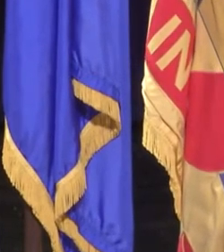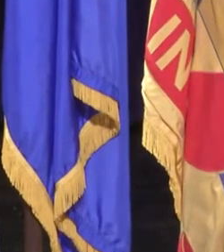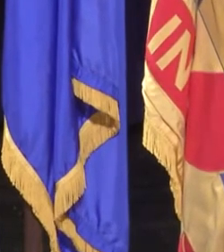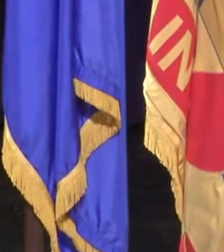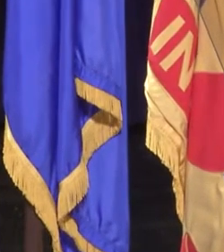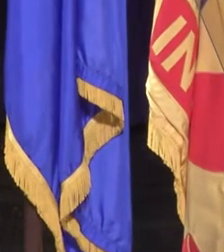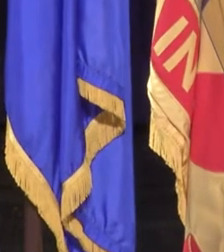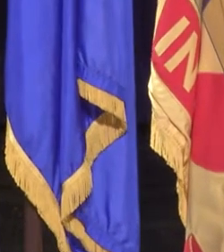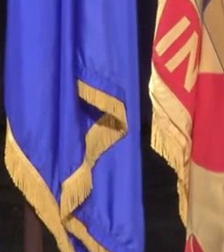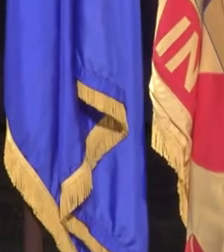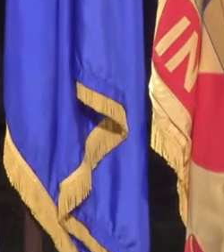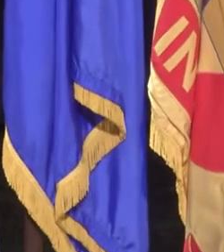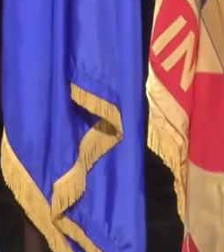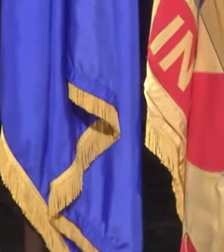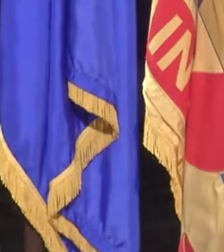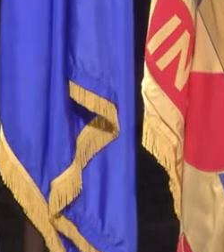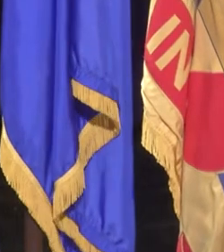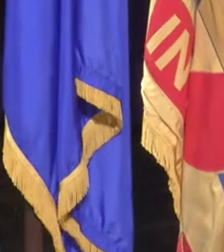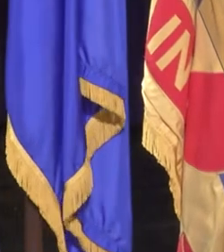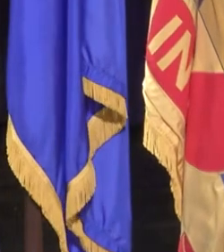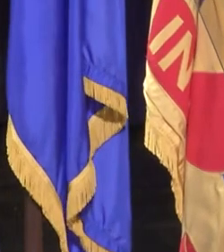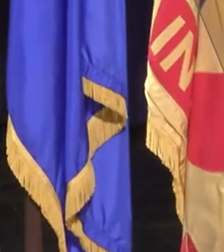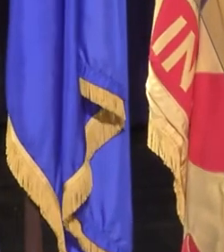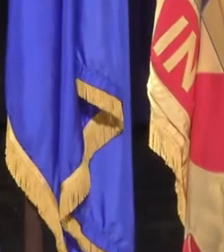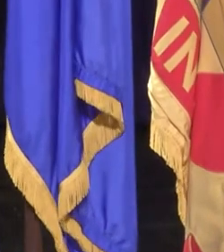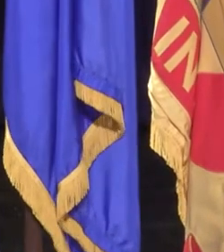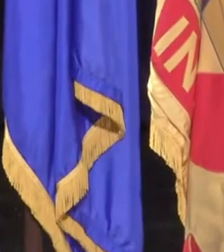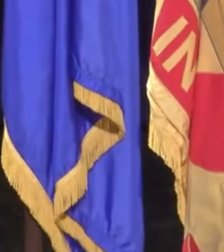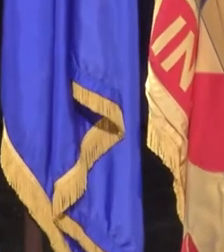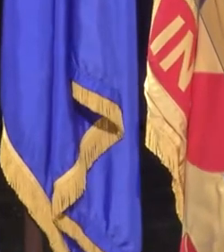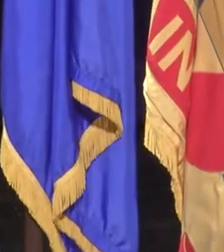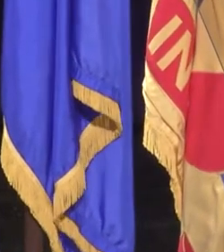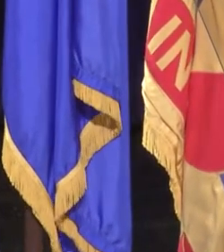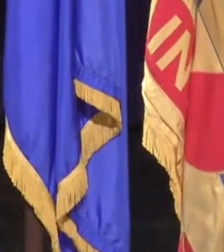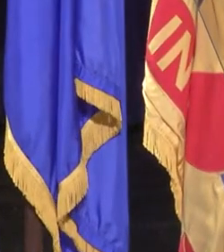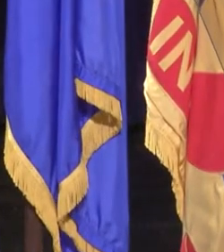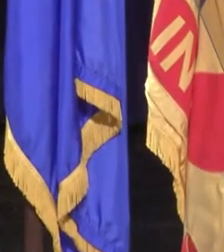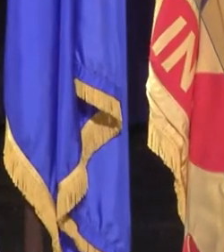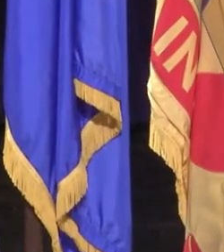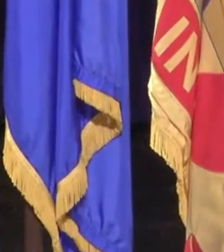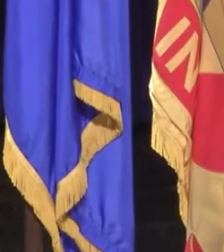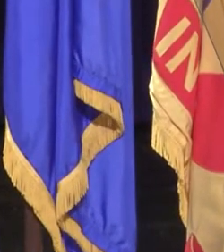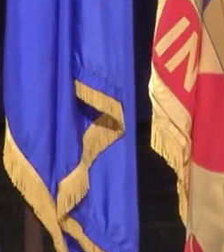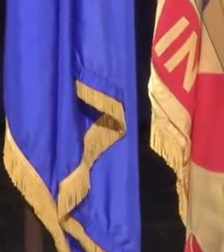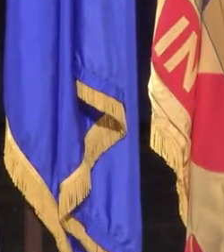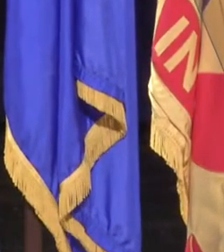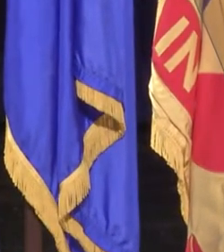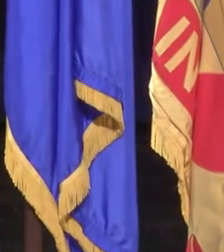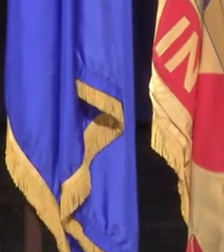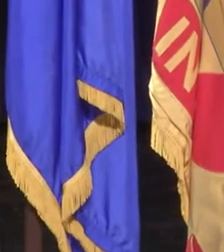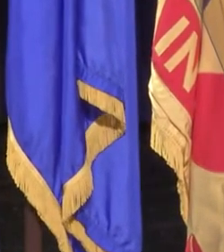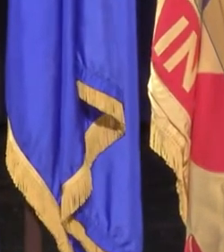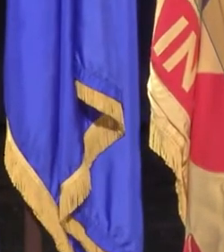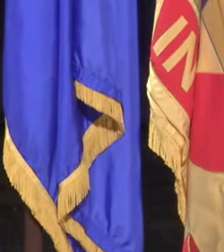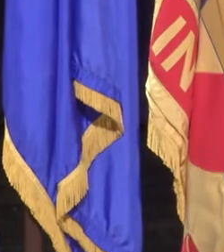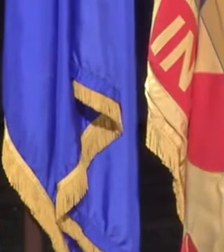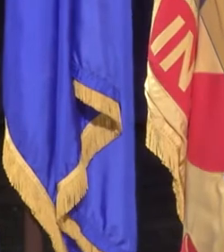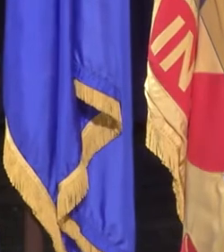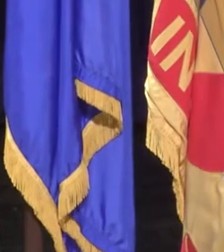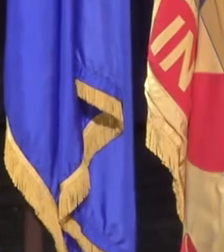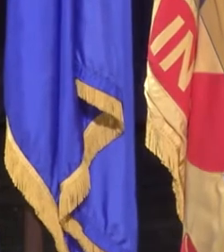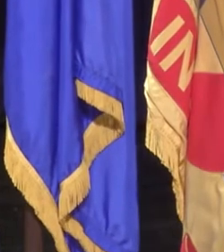high school air force JROTC singing the national anthem will be performed by Janney and MIDI chain